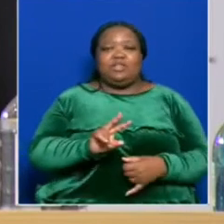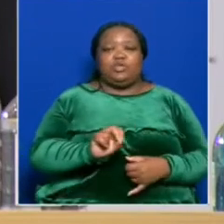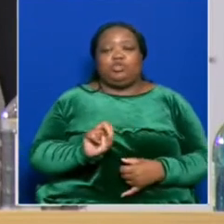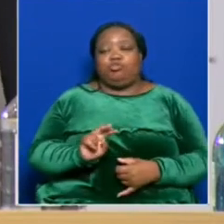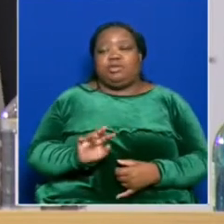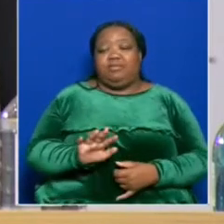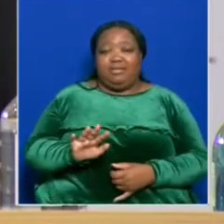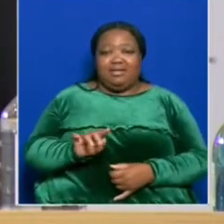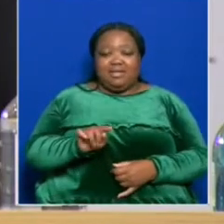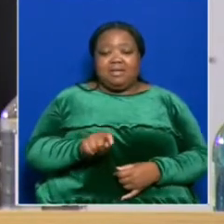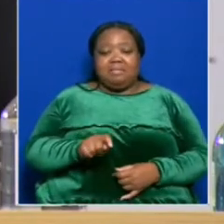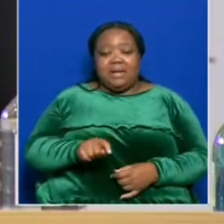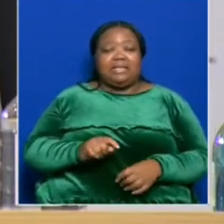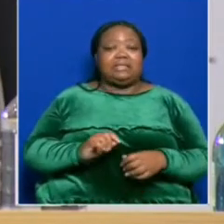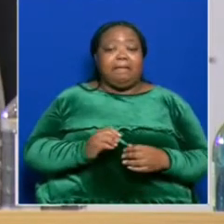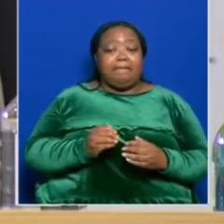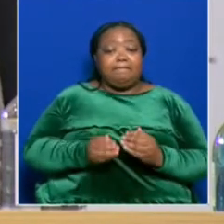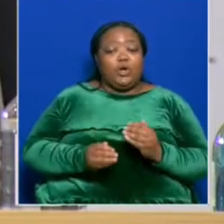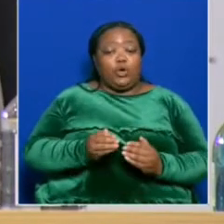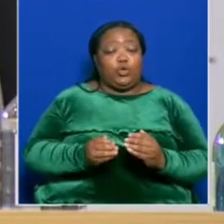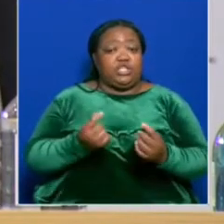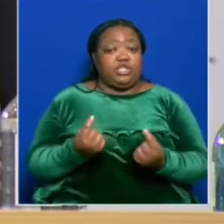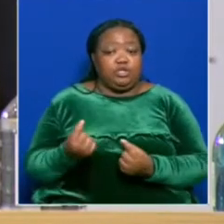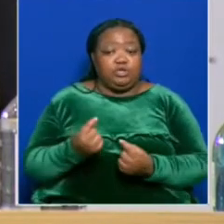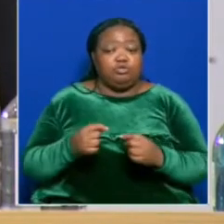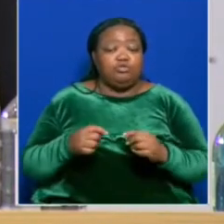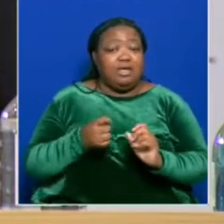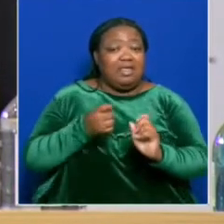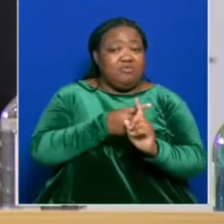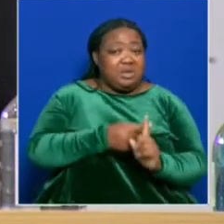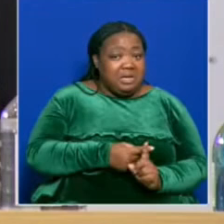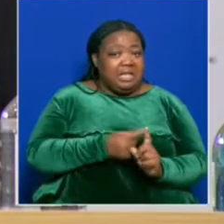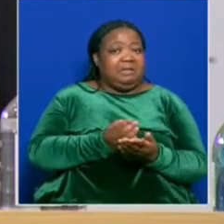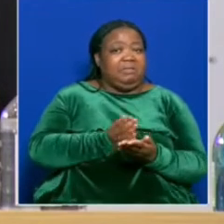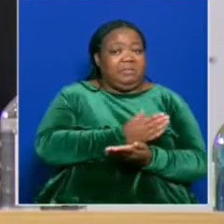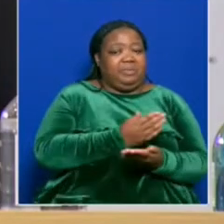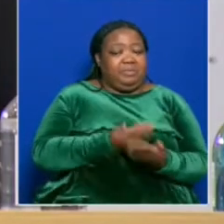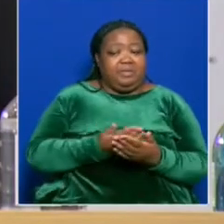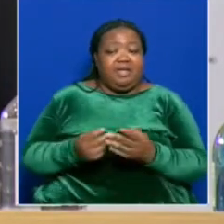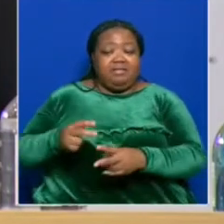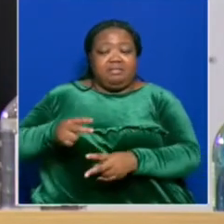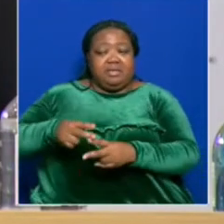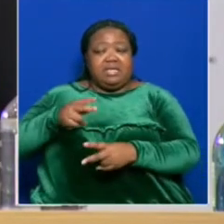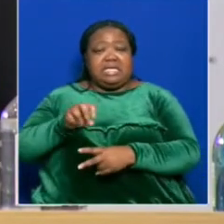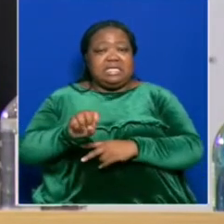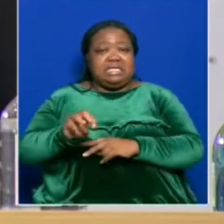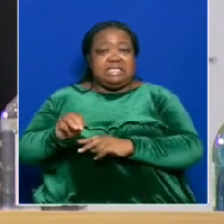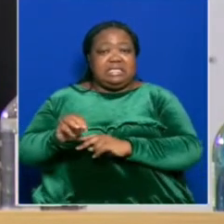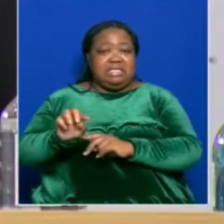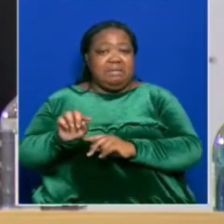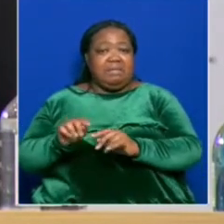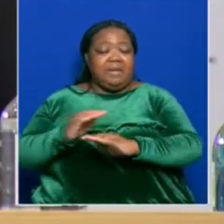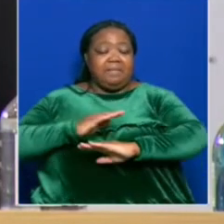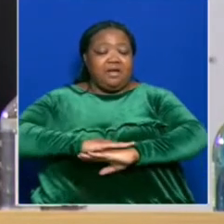necessary processes to curb irregularities until we finalize the digitalization of our SCM platform. We rather deal with delays of this nature. We